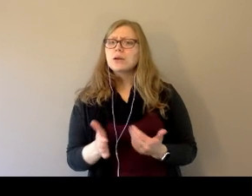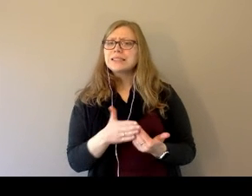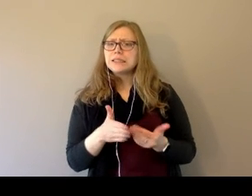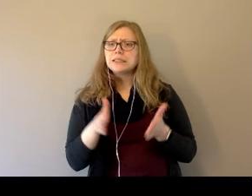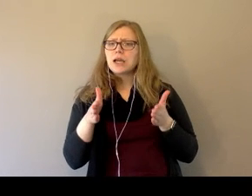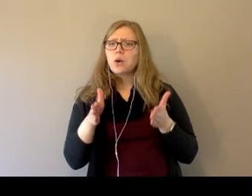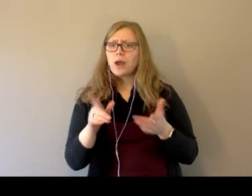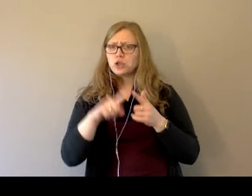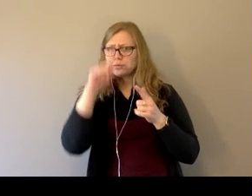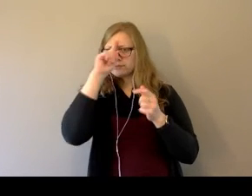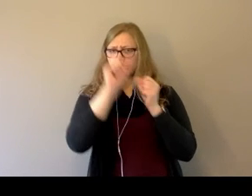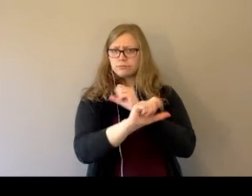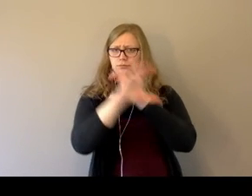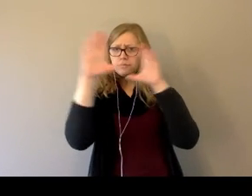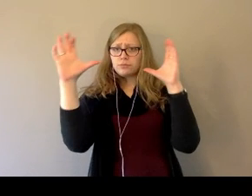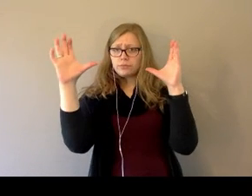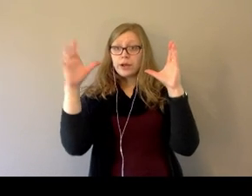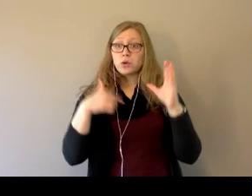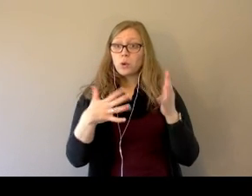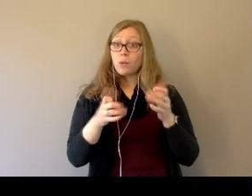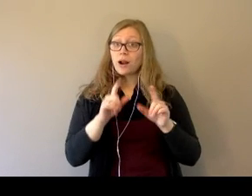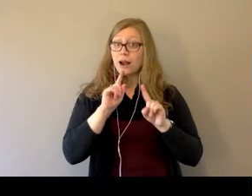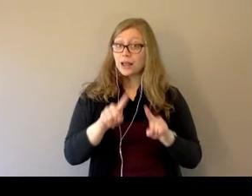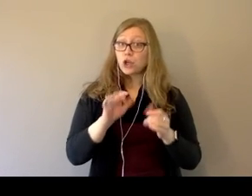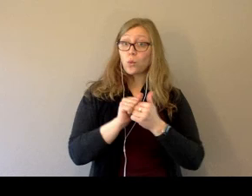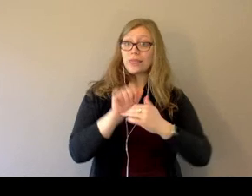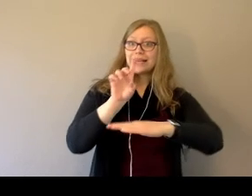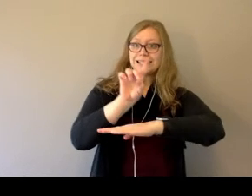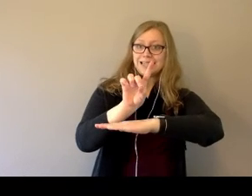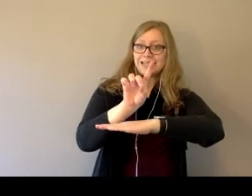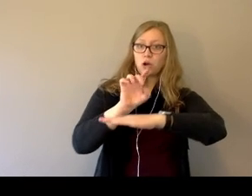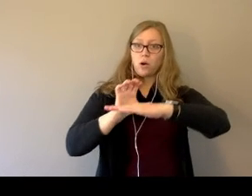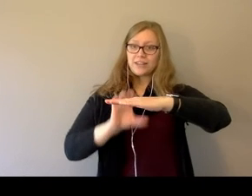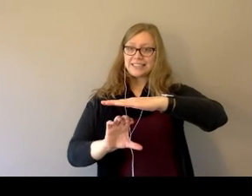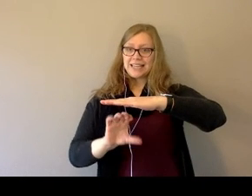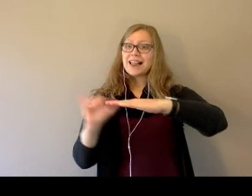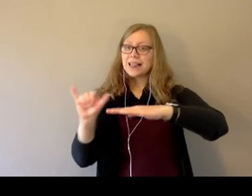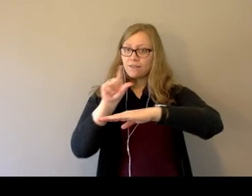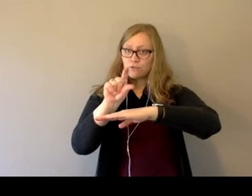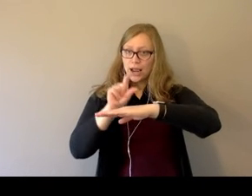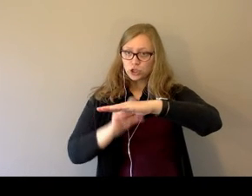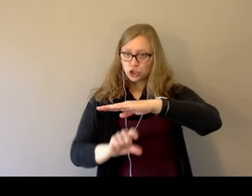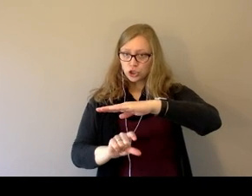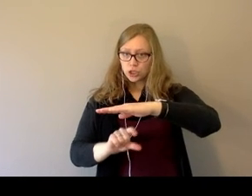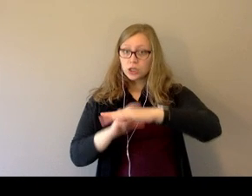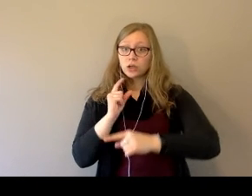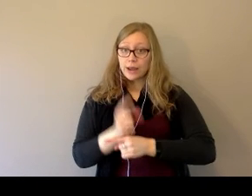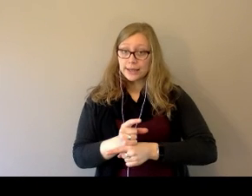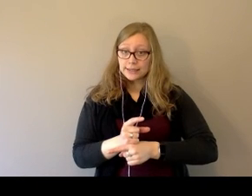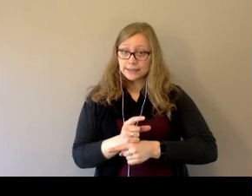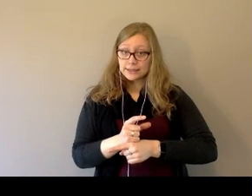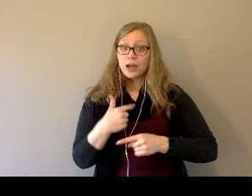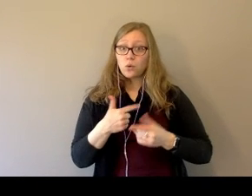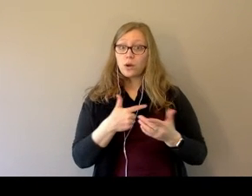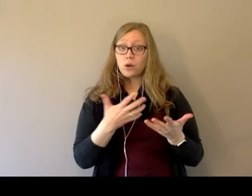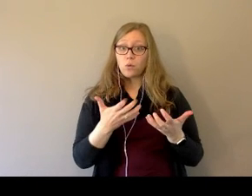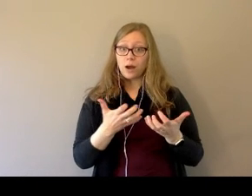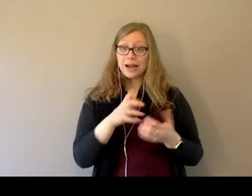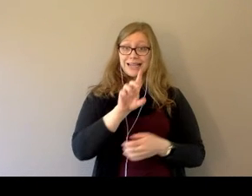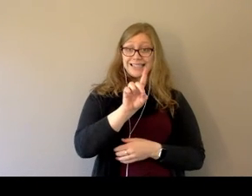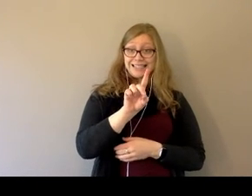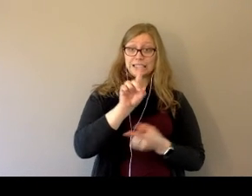answer where D over C in a fraction. So D is going to be on the top, and you want D divided by C. So we're going to start